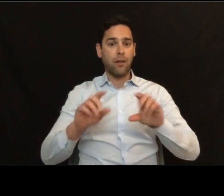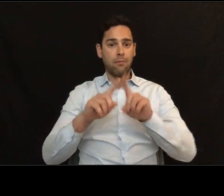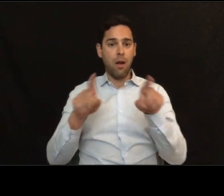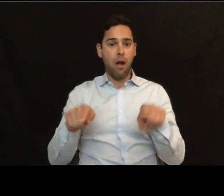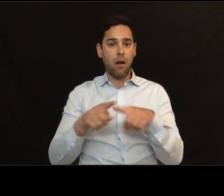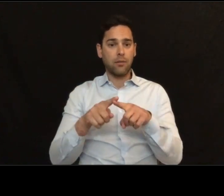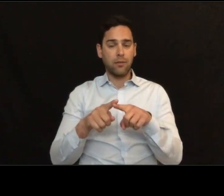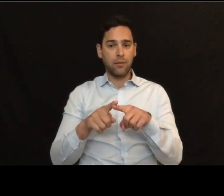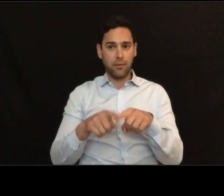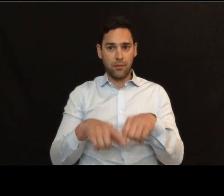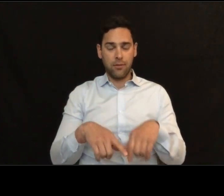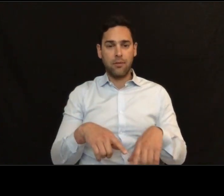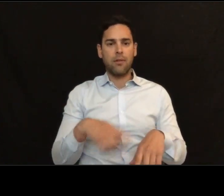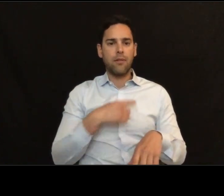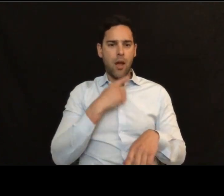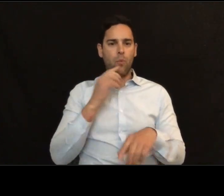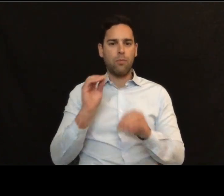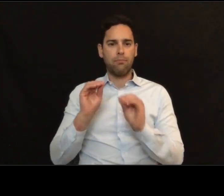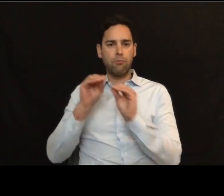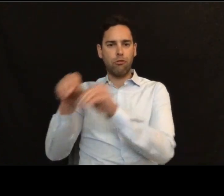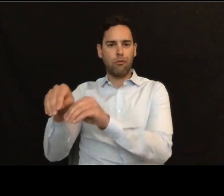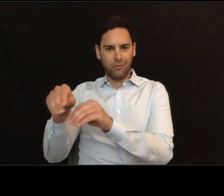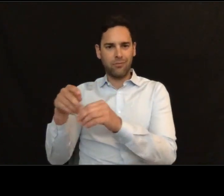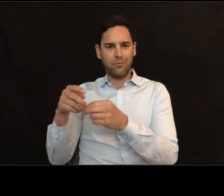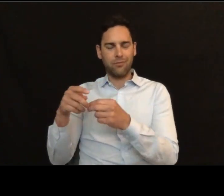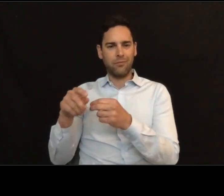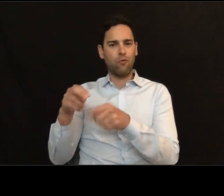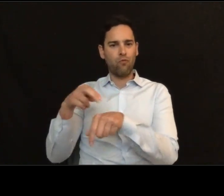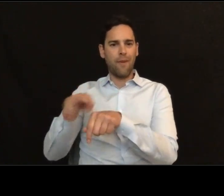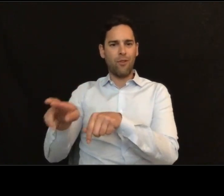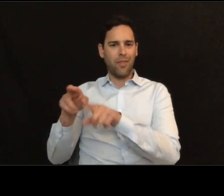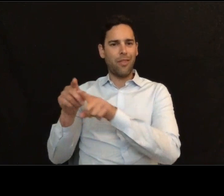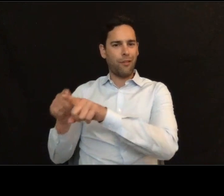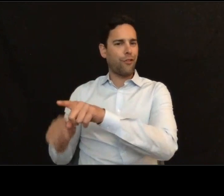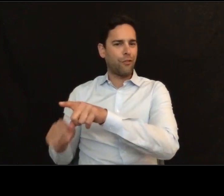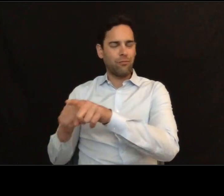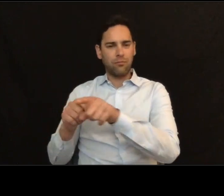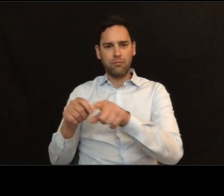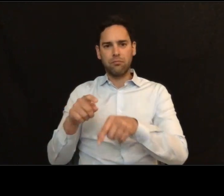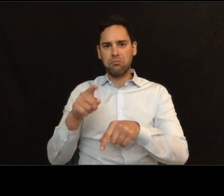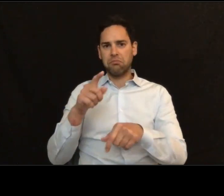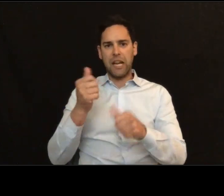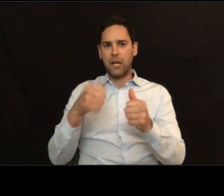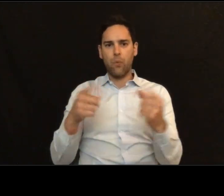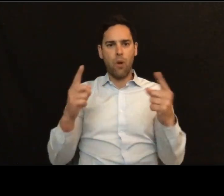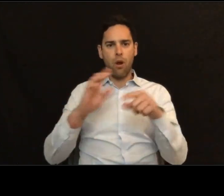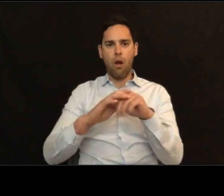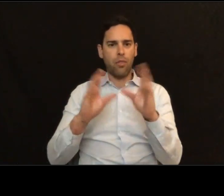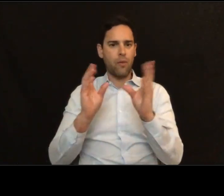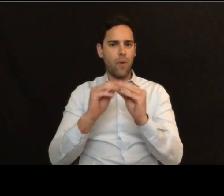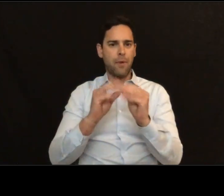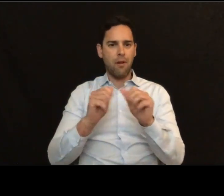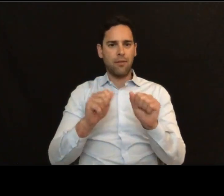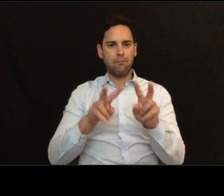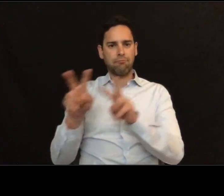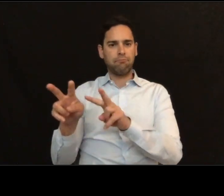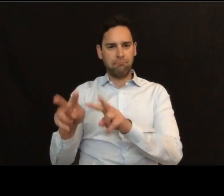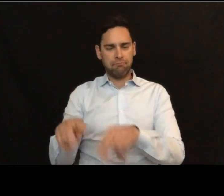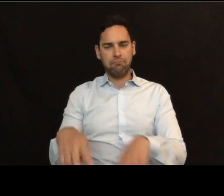that I will put it in, and I think you should be able to see it there. So I'm just sending that